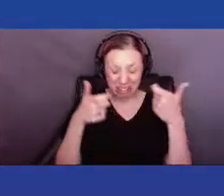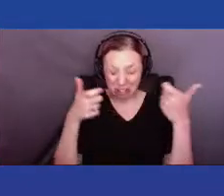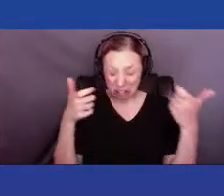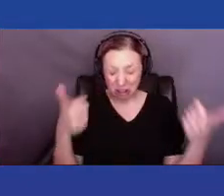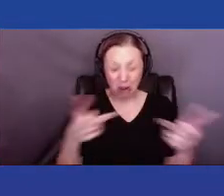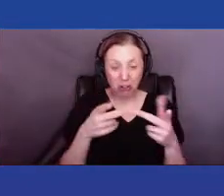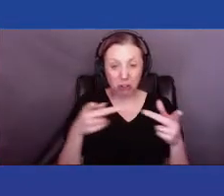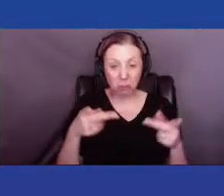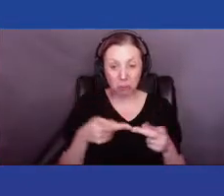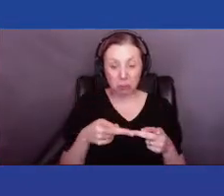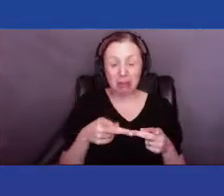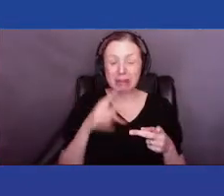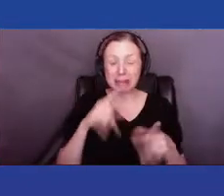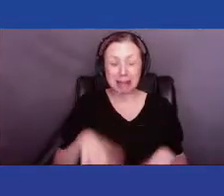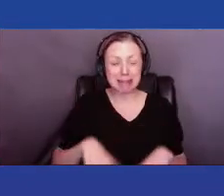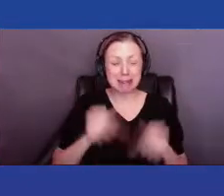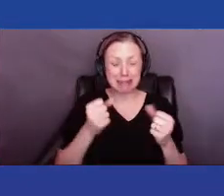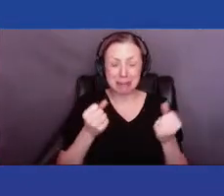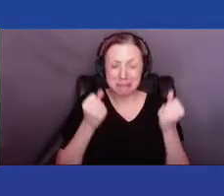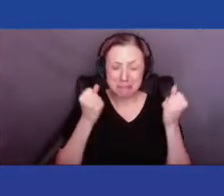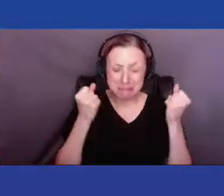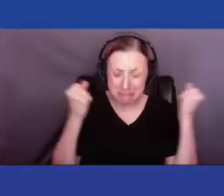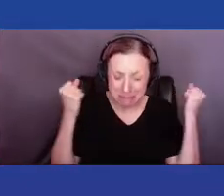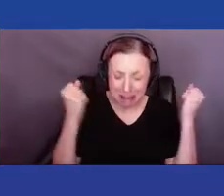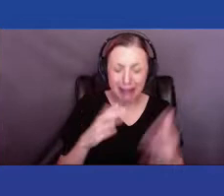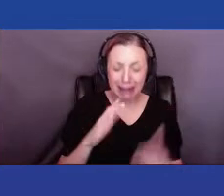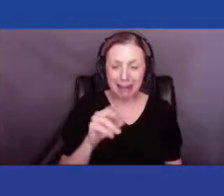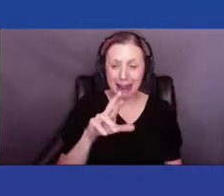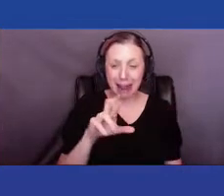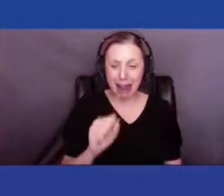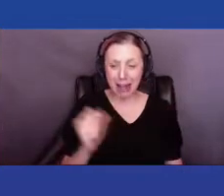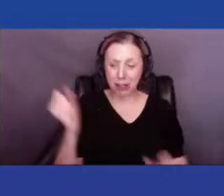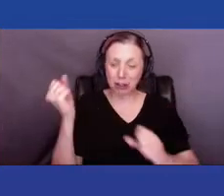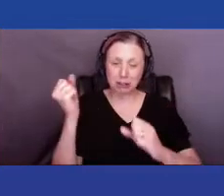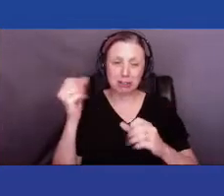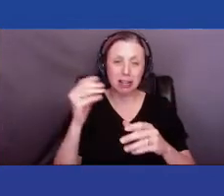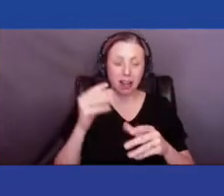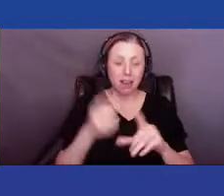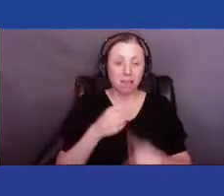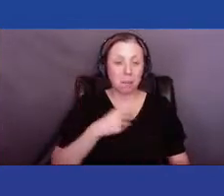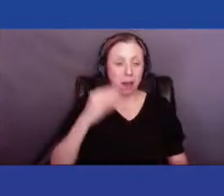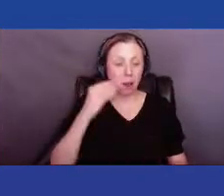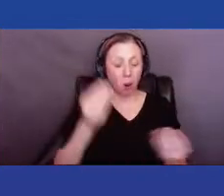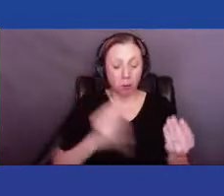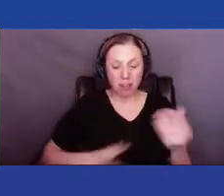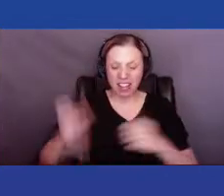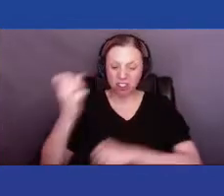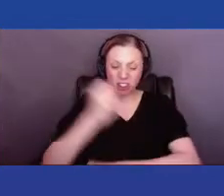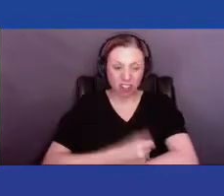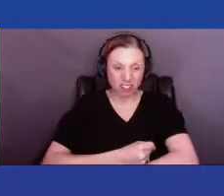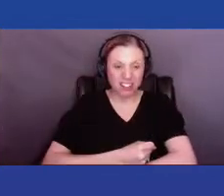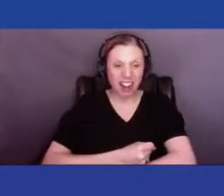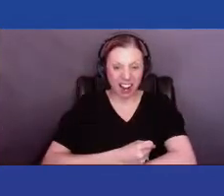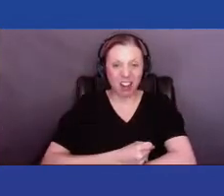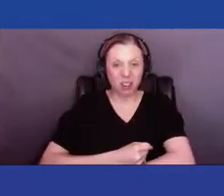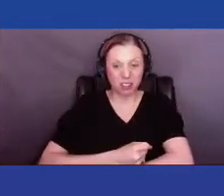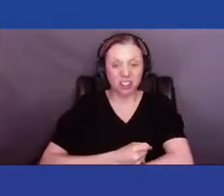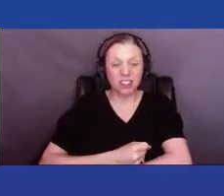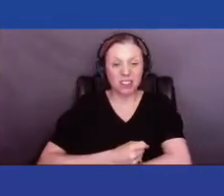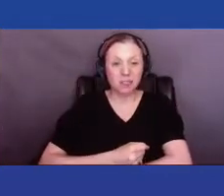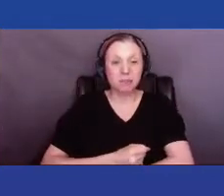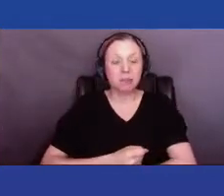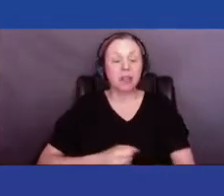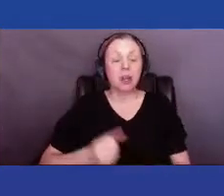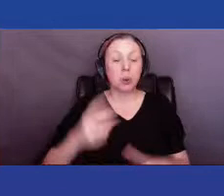the south shore of my home island, shut down with 30 days notice rather than clean up after the EPA